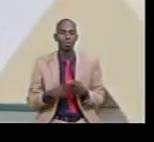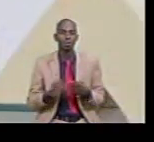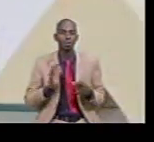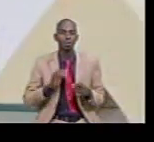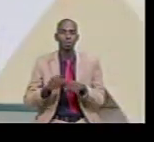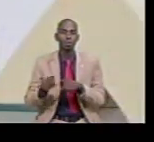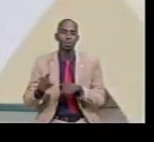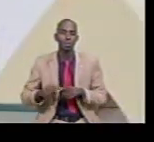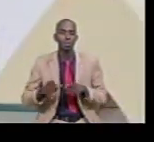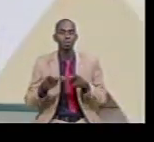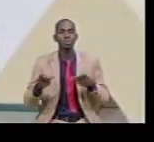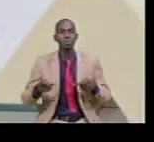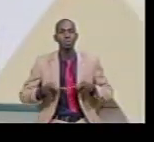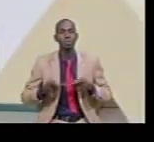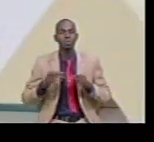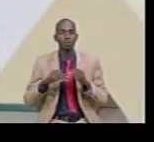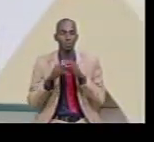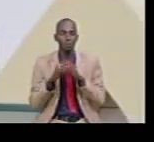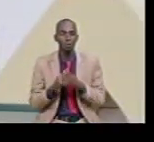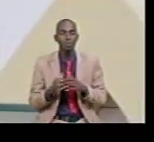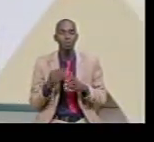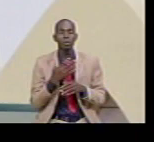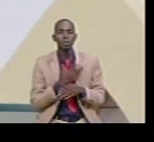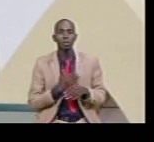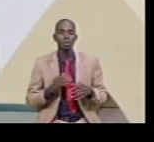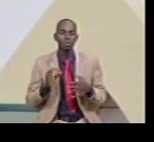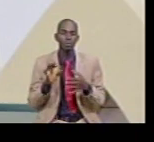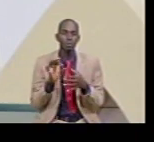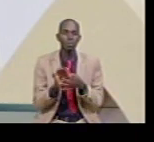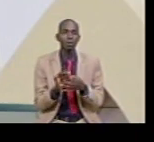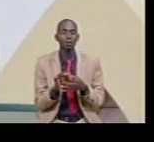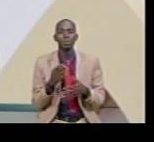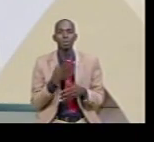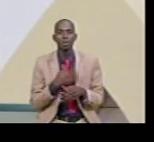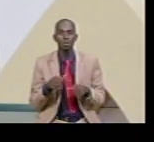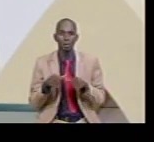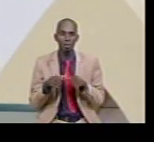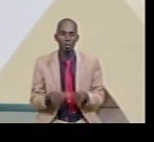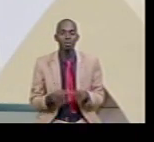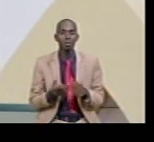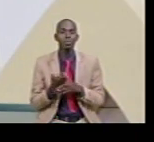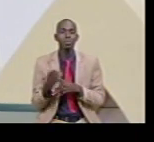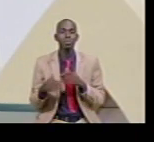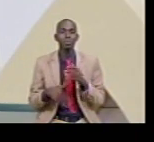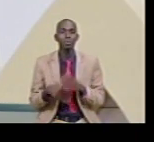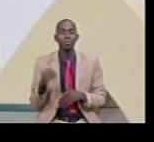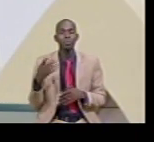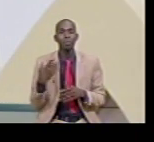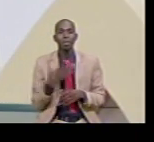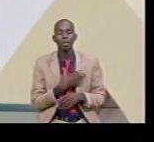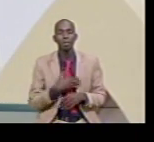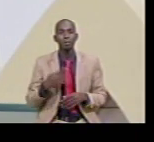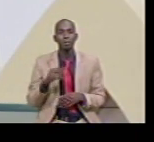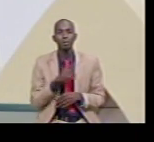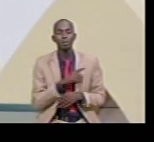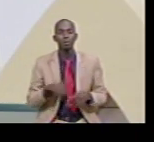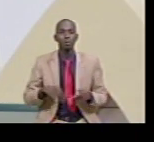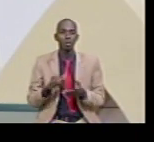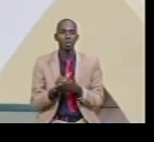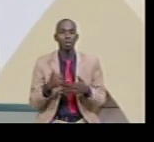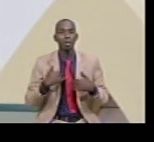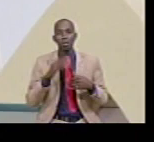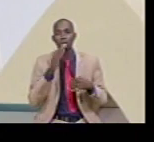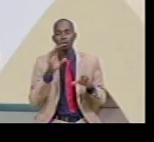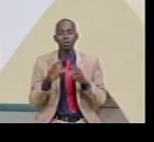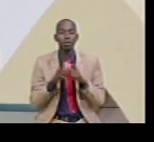we connect and stay all true. And as the Lord has been doing great wonders, this